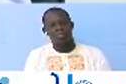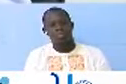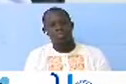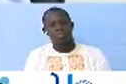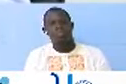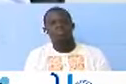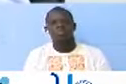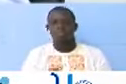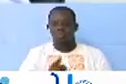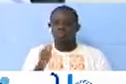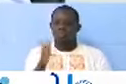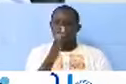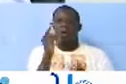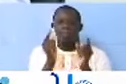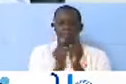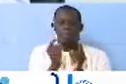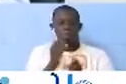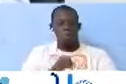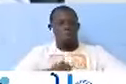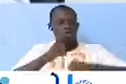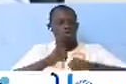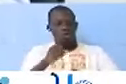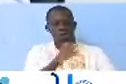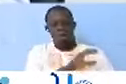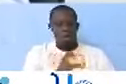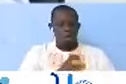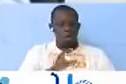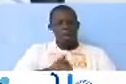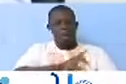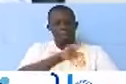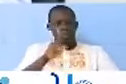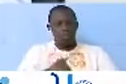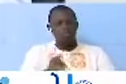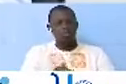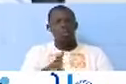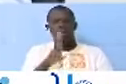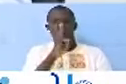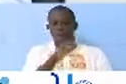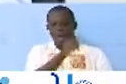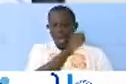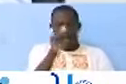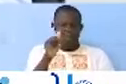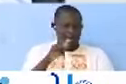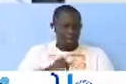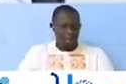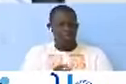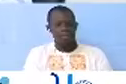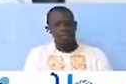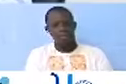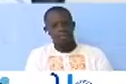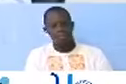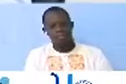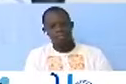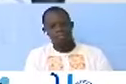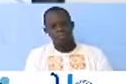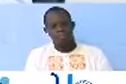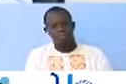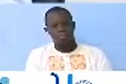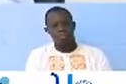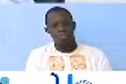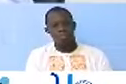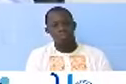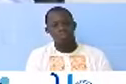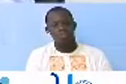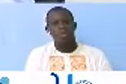bosia. I went to my boss. Yanu wato wati. Whereby every time mingeta DG